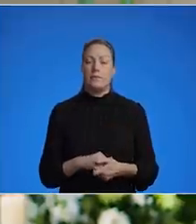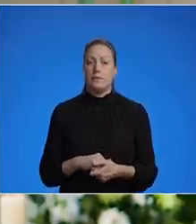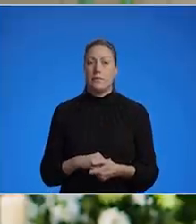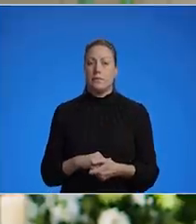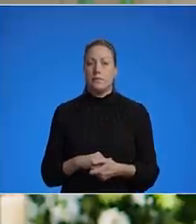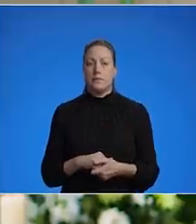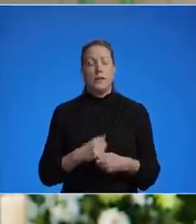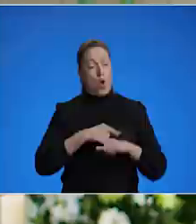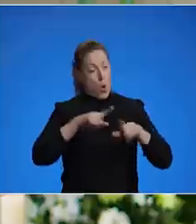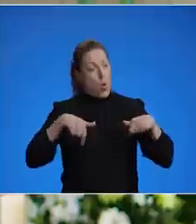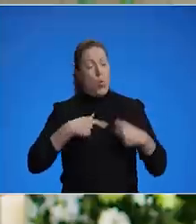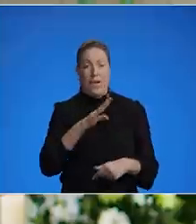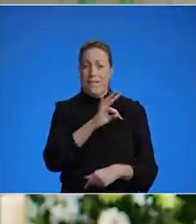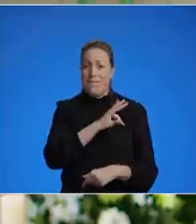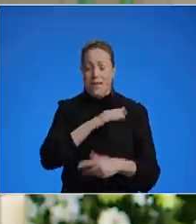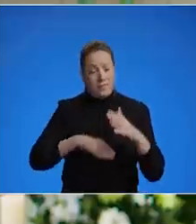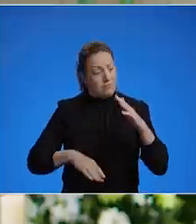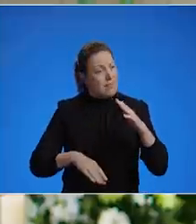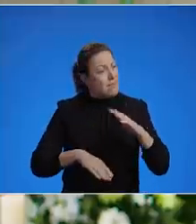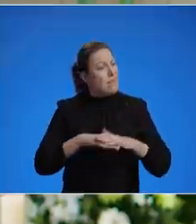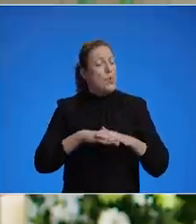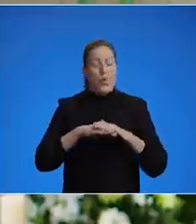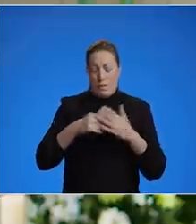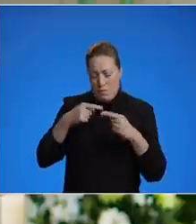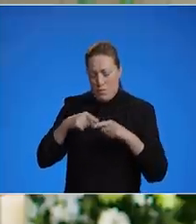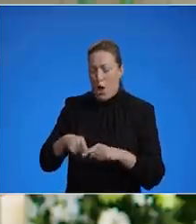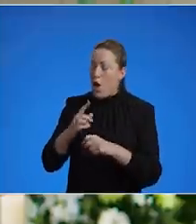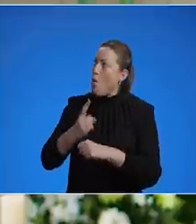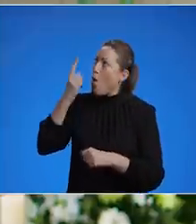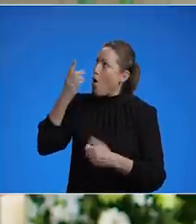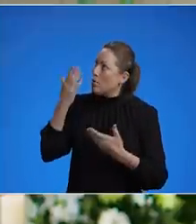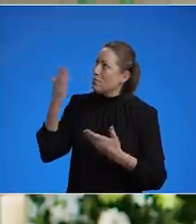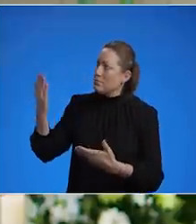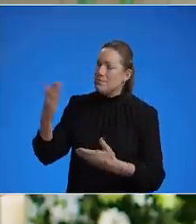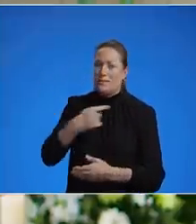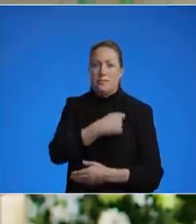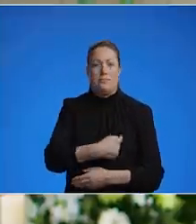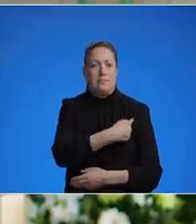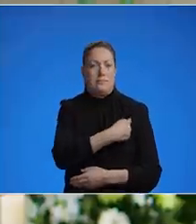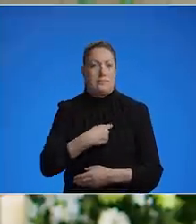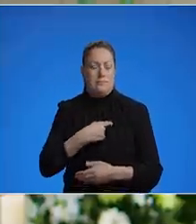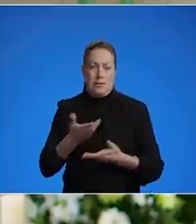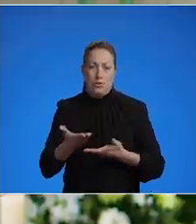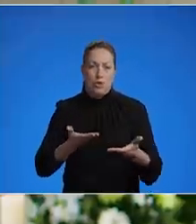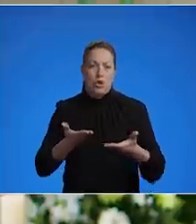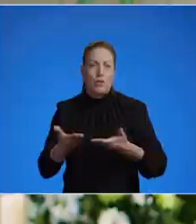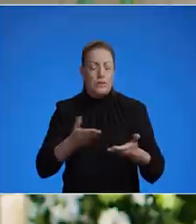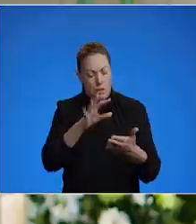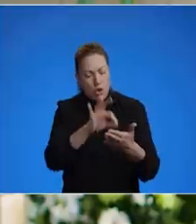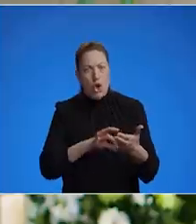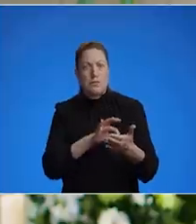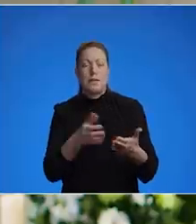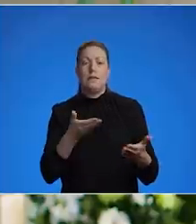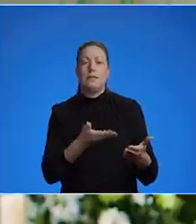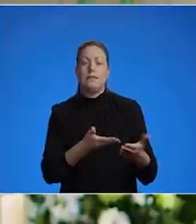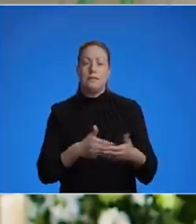grant that all the faithful of the Church, looking into the signs of the times by the light of faith, may constantly devote themselves to